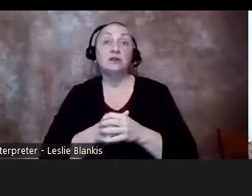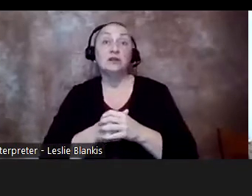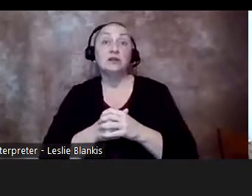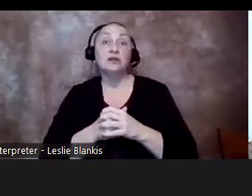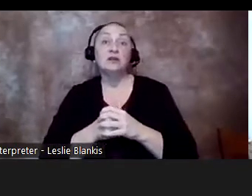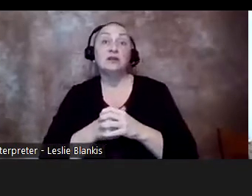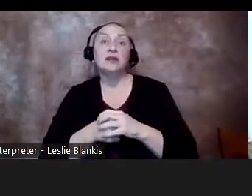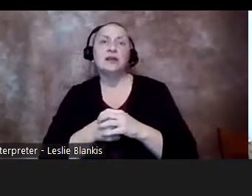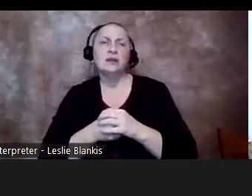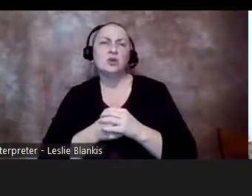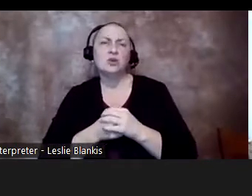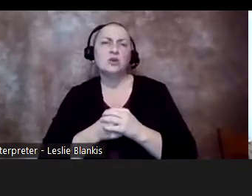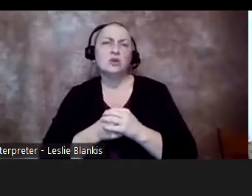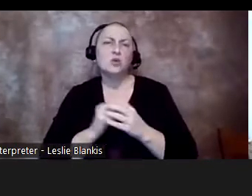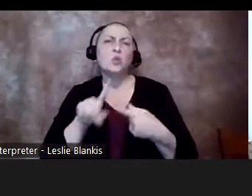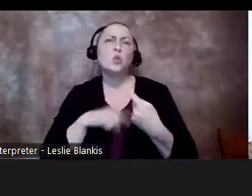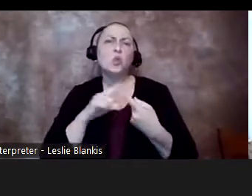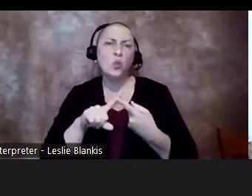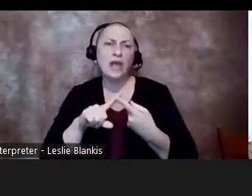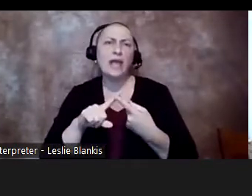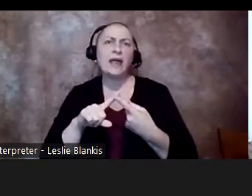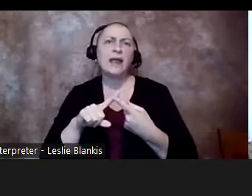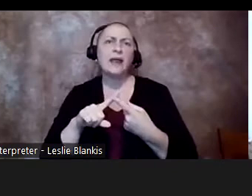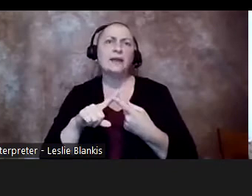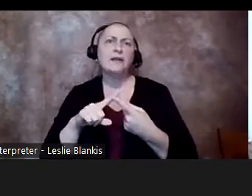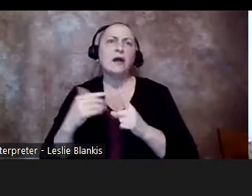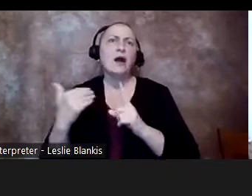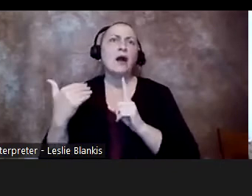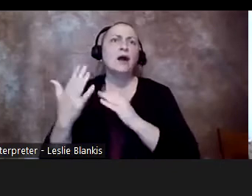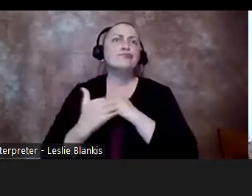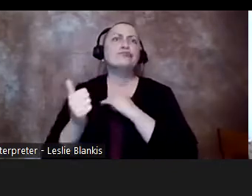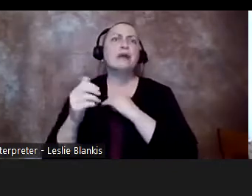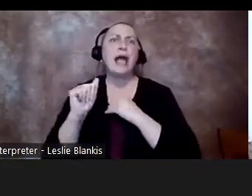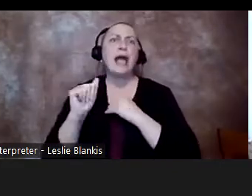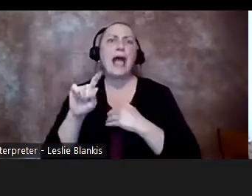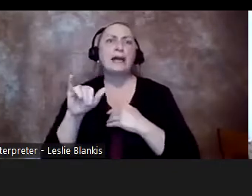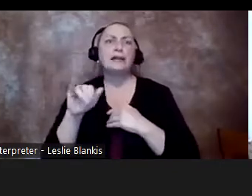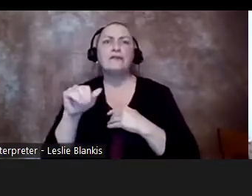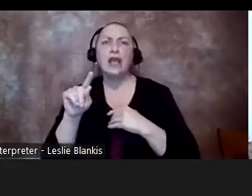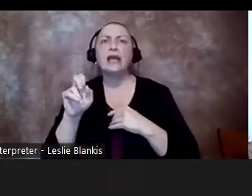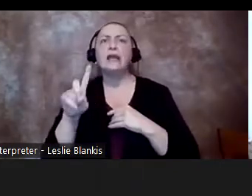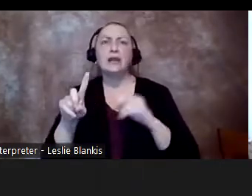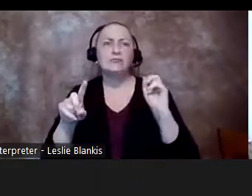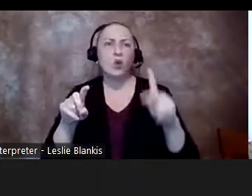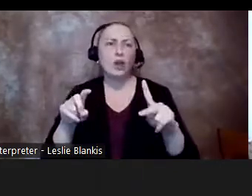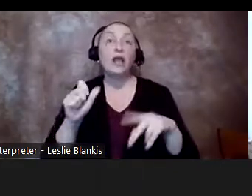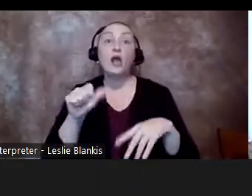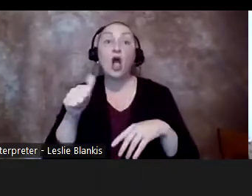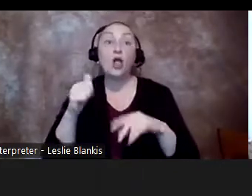activated, looks like. Okay. Oh, when activated, gotcha. Okay. All right, any other